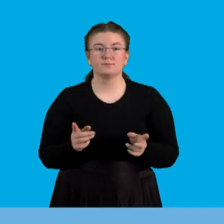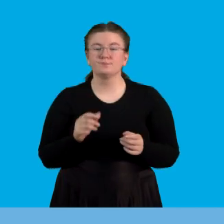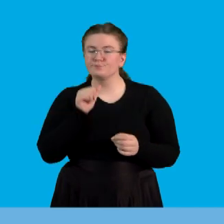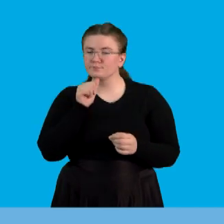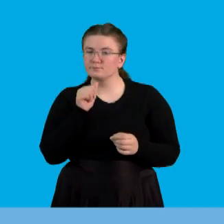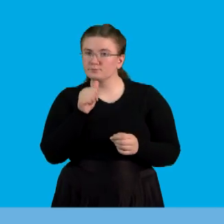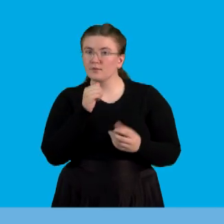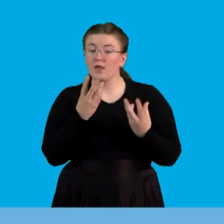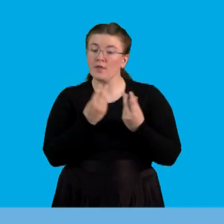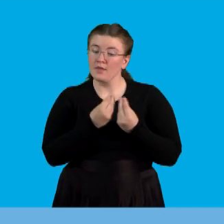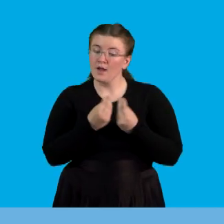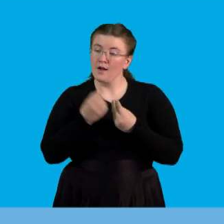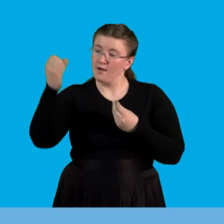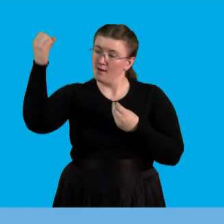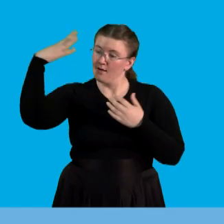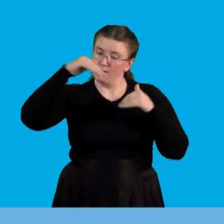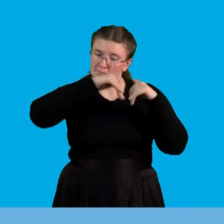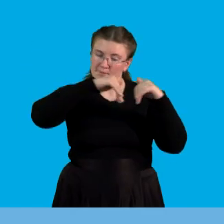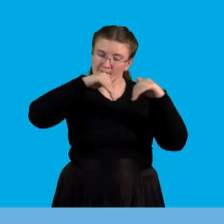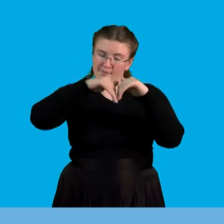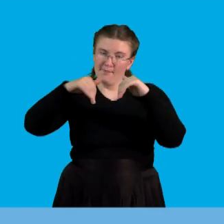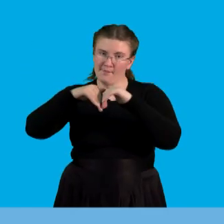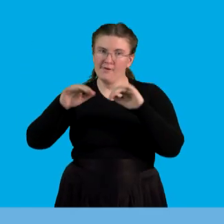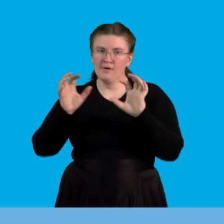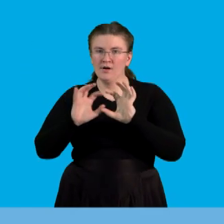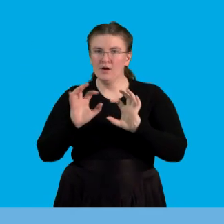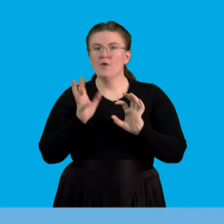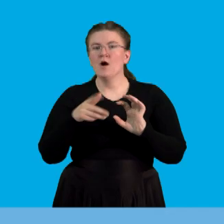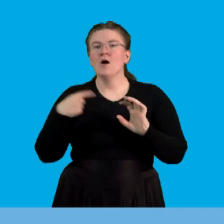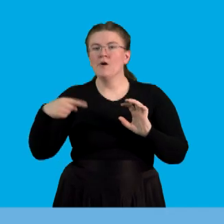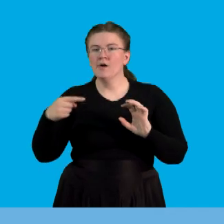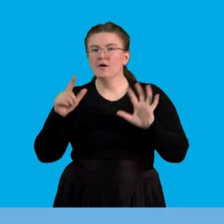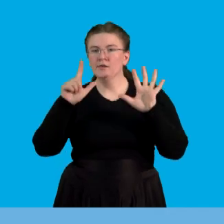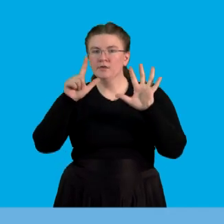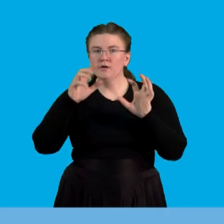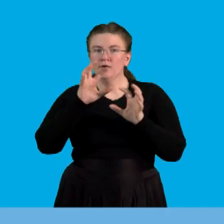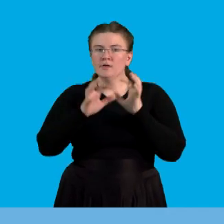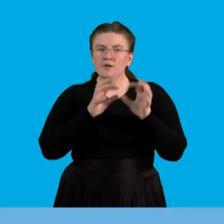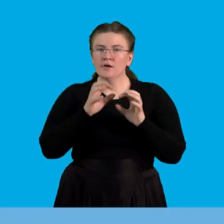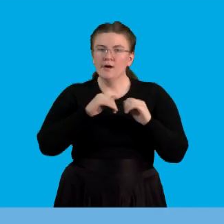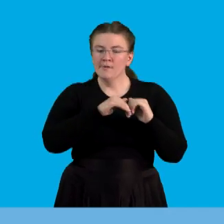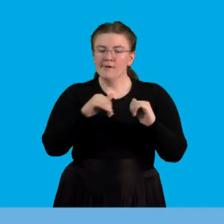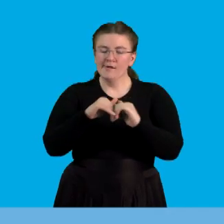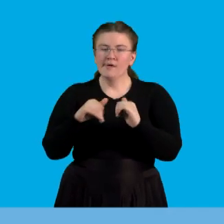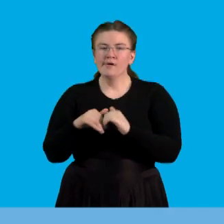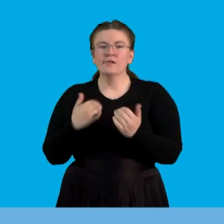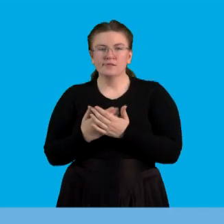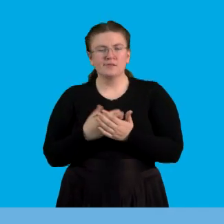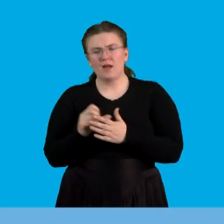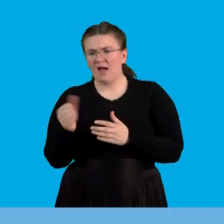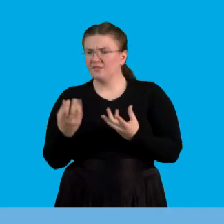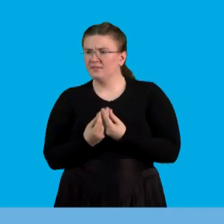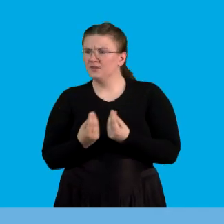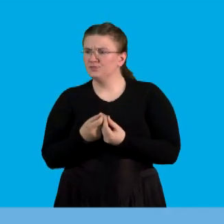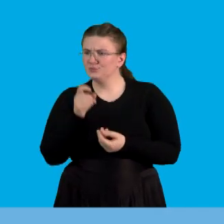light, that light will always split into these 7 different colors. We can use a different object to split